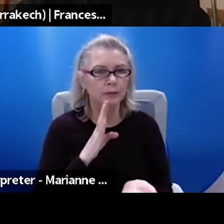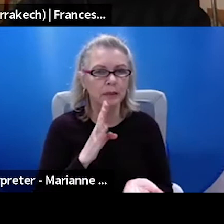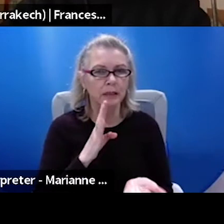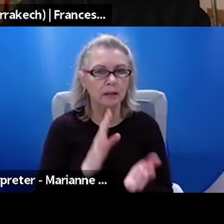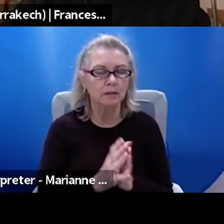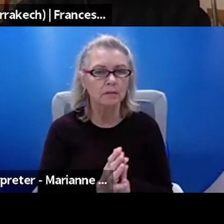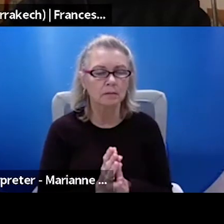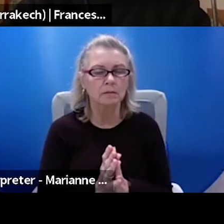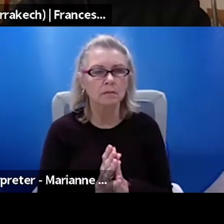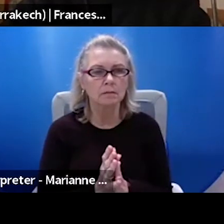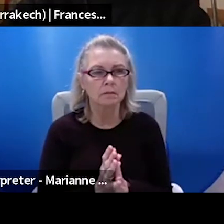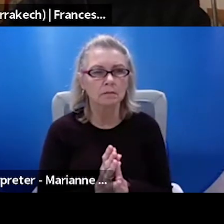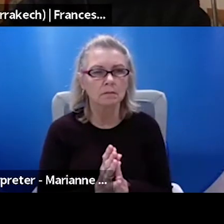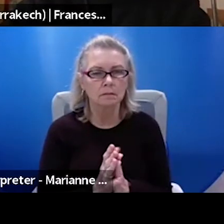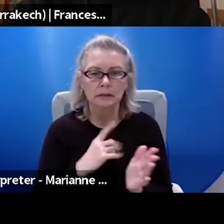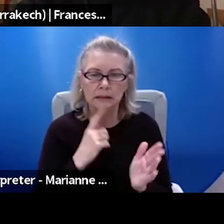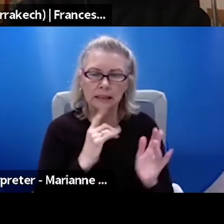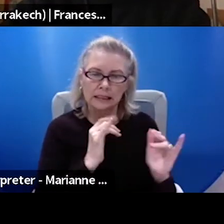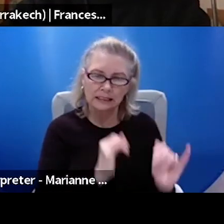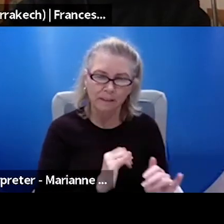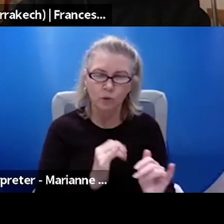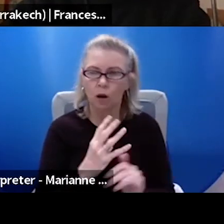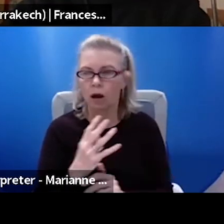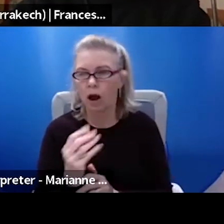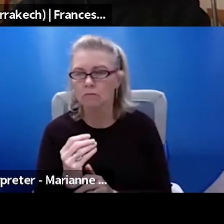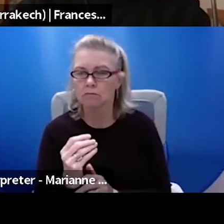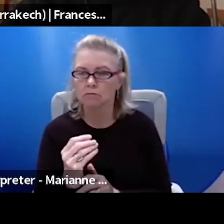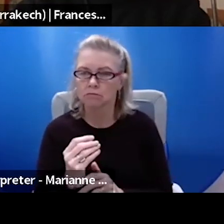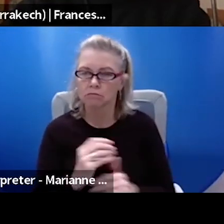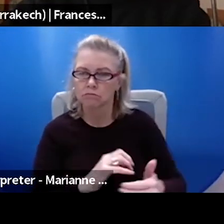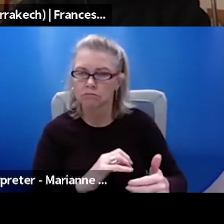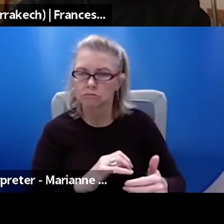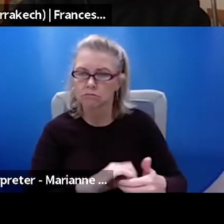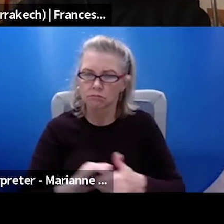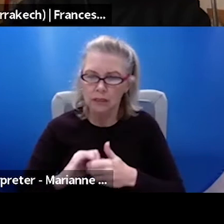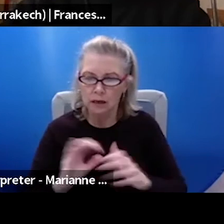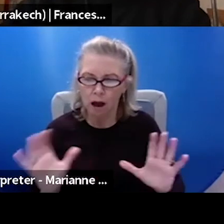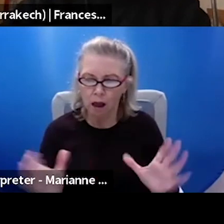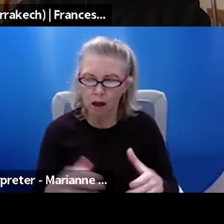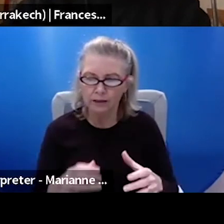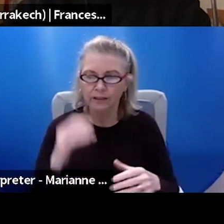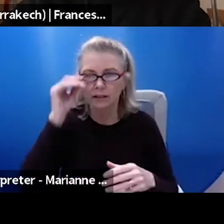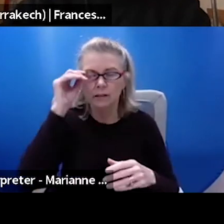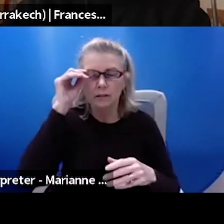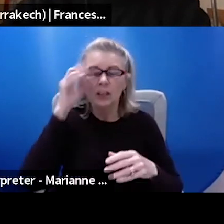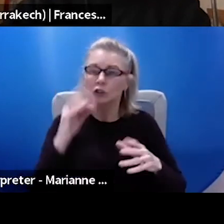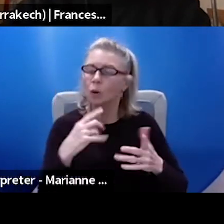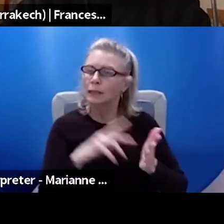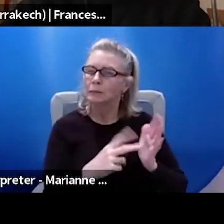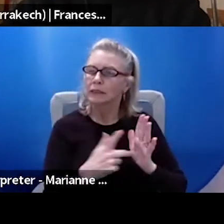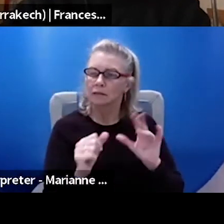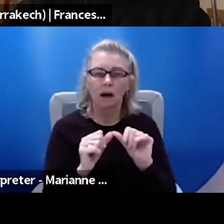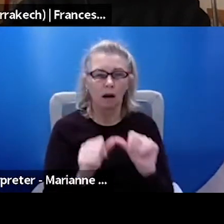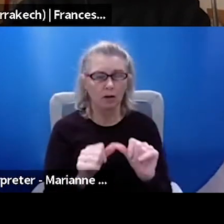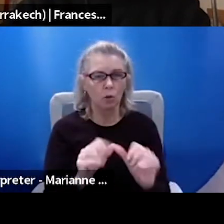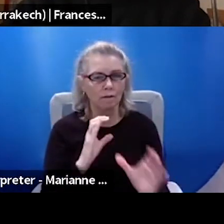speak both, as I said, on an individual basis and collectively. And I think that means that it's an ongoing conversation. It's